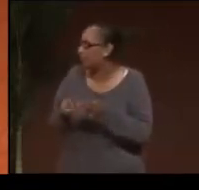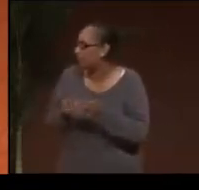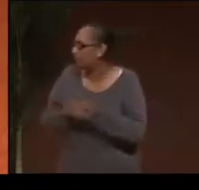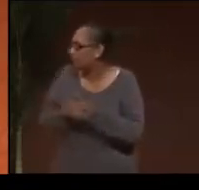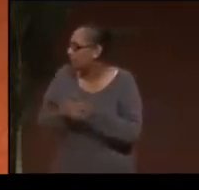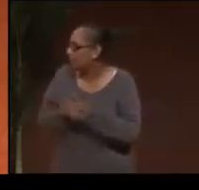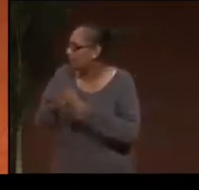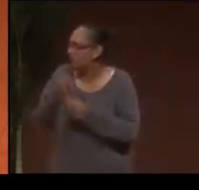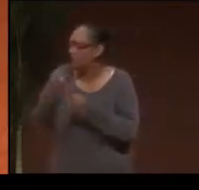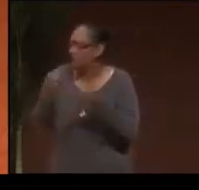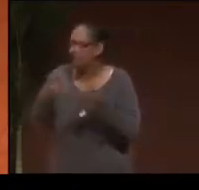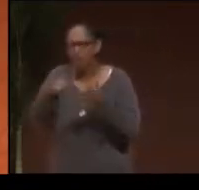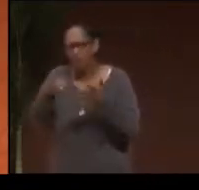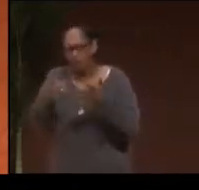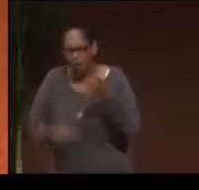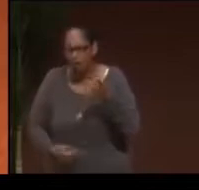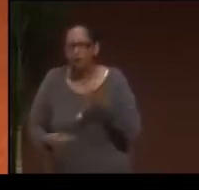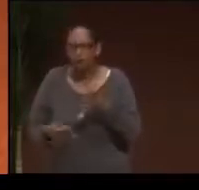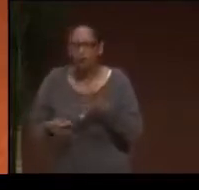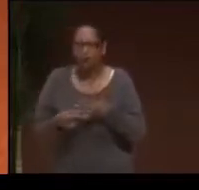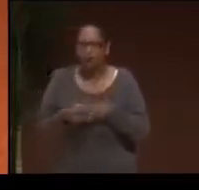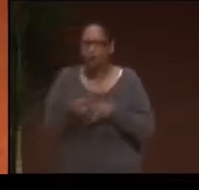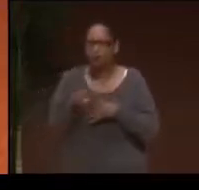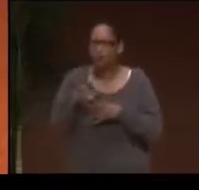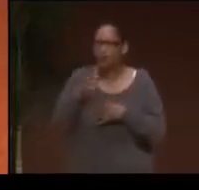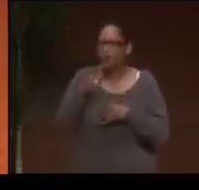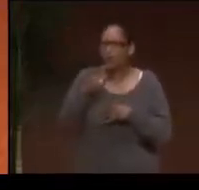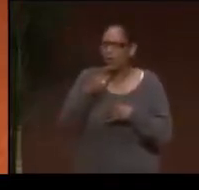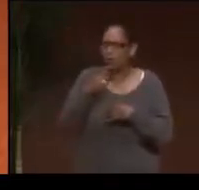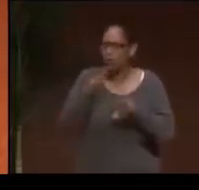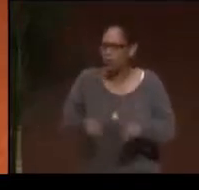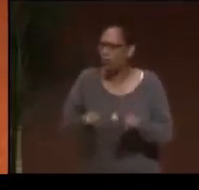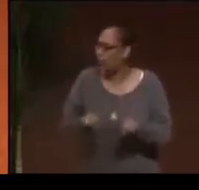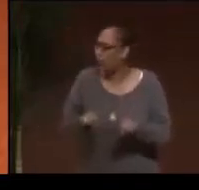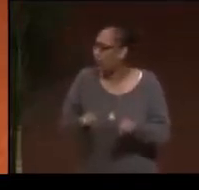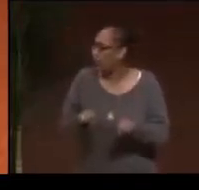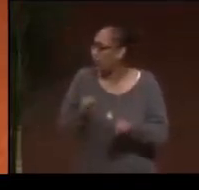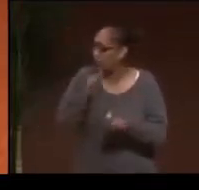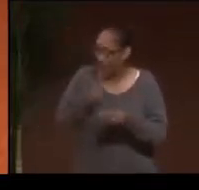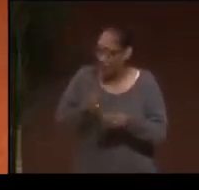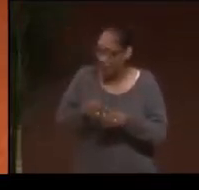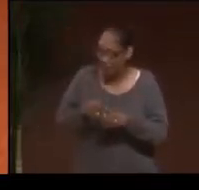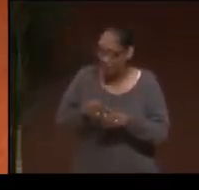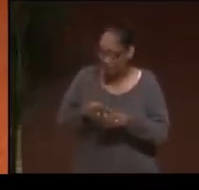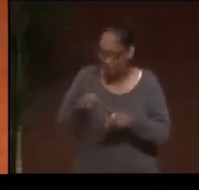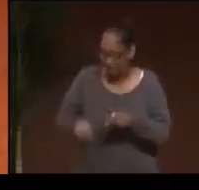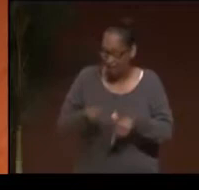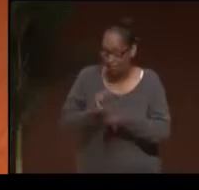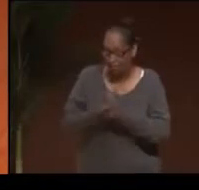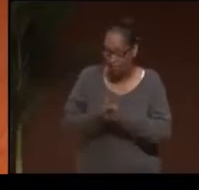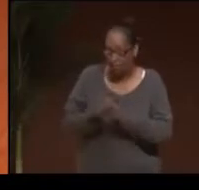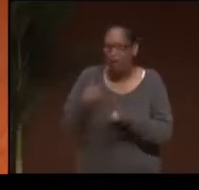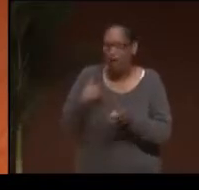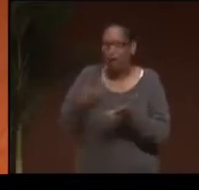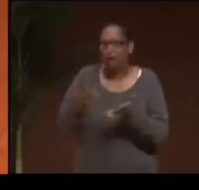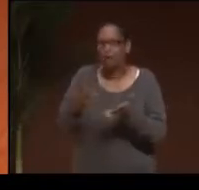Veguilla, and many others who, Taipeli, and many others who I'm probably not naming at the moment, but I just want to let you all know that